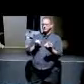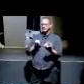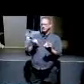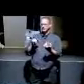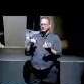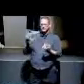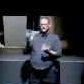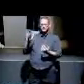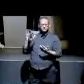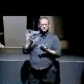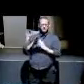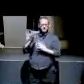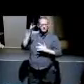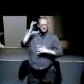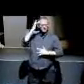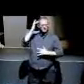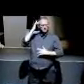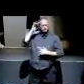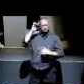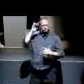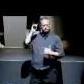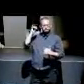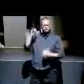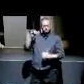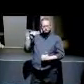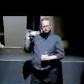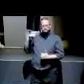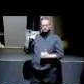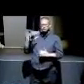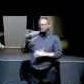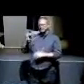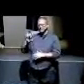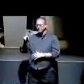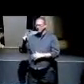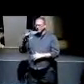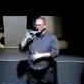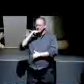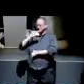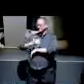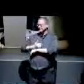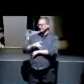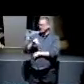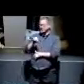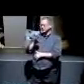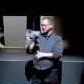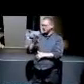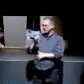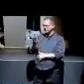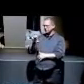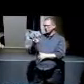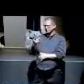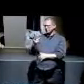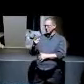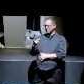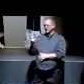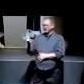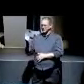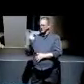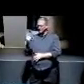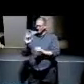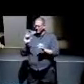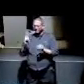failing health, and Mark and daughter Deborah came out to my office to pitch a project